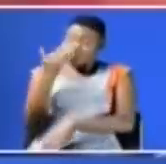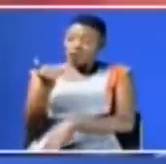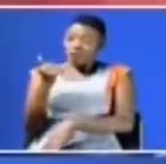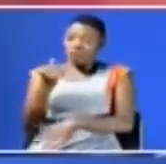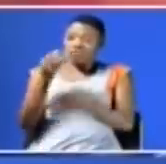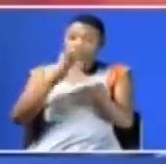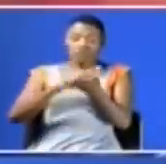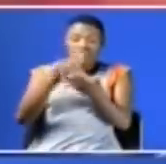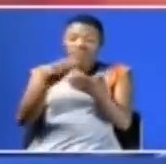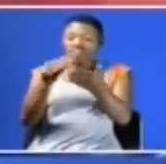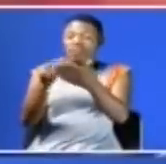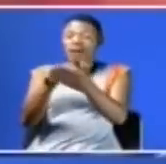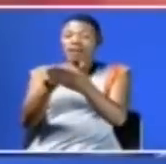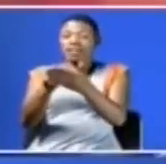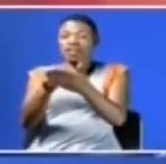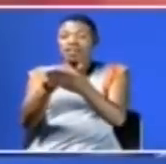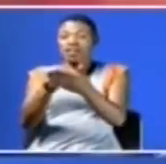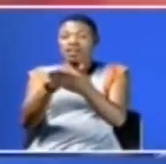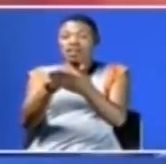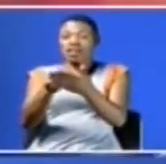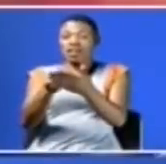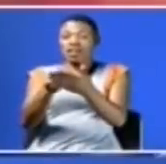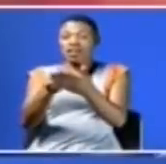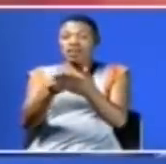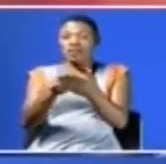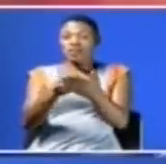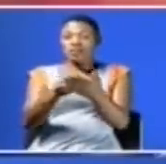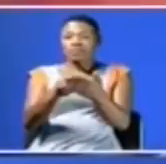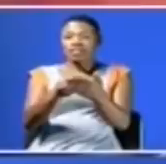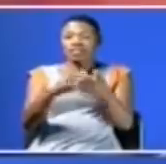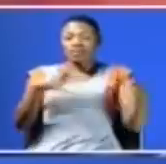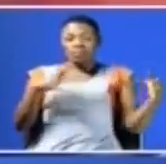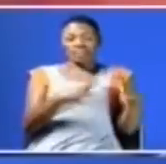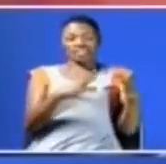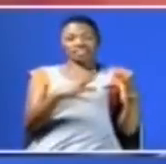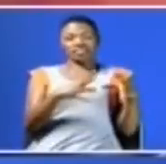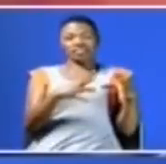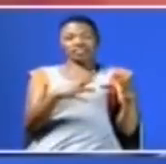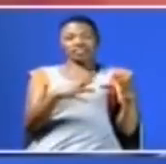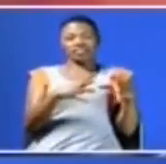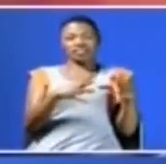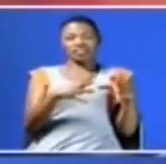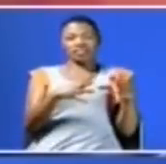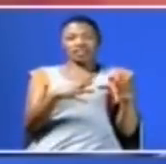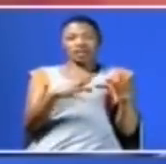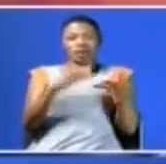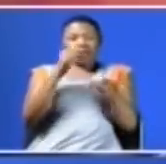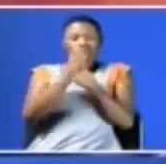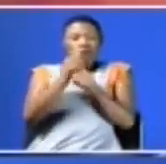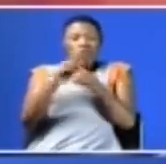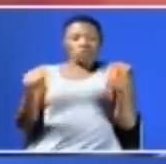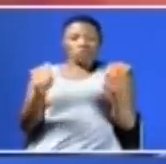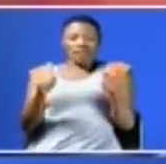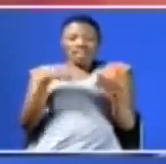funding. The political parties' funding has not yet properly, taken effect in the country from the